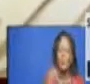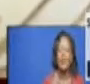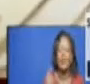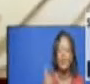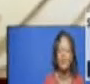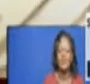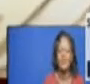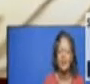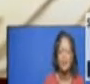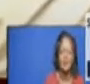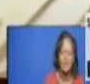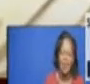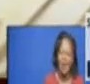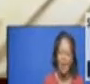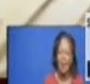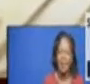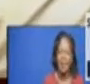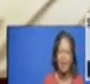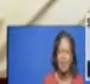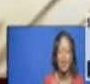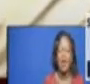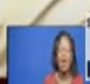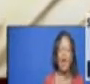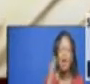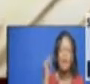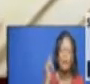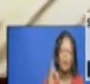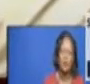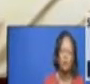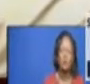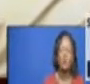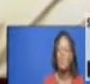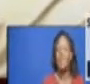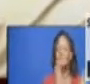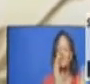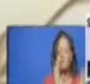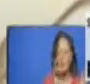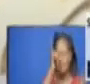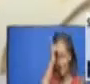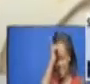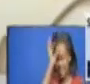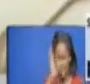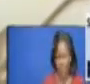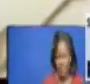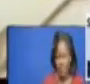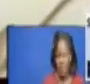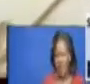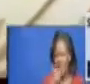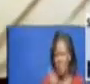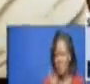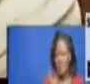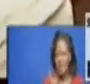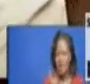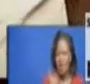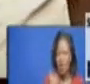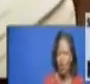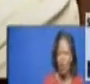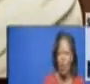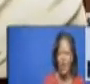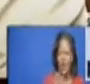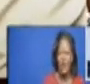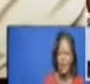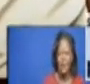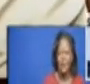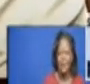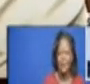girl. I looked forward to leaving the village and joining other working people.